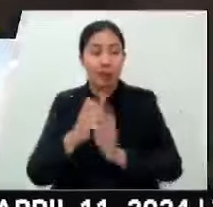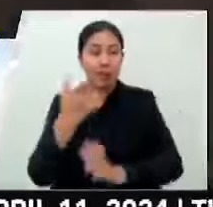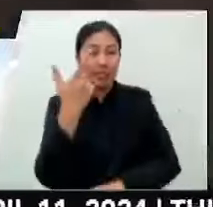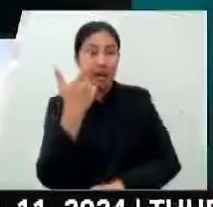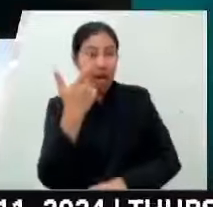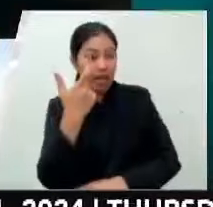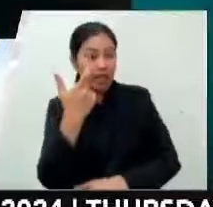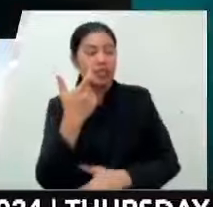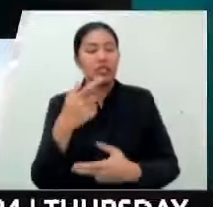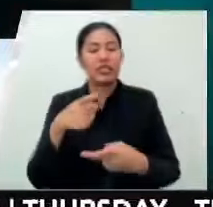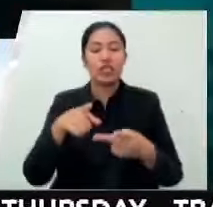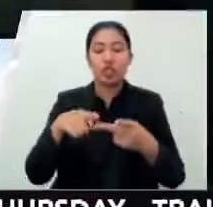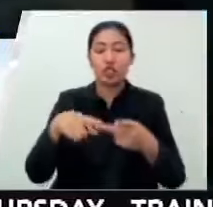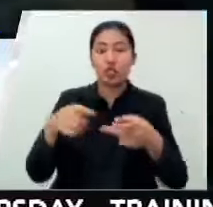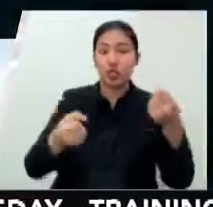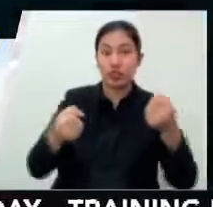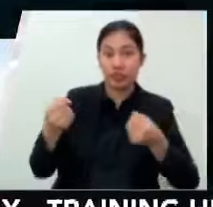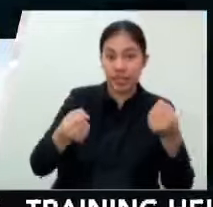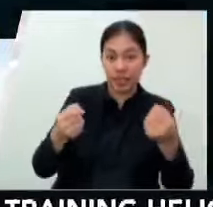ding